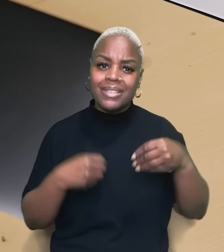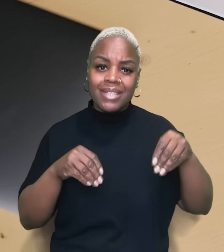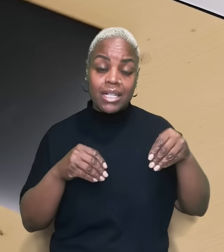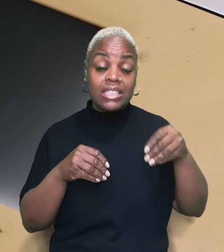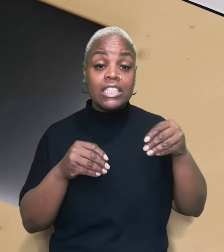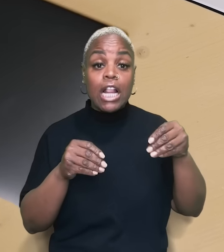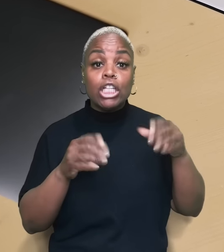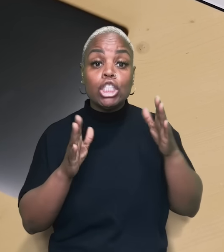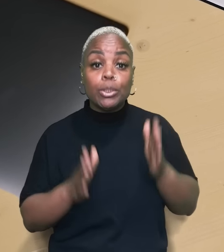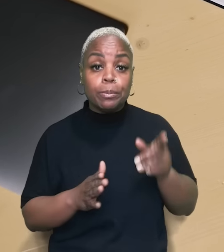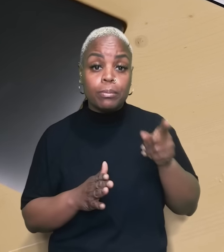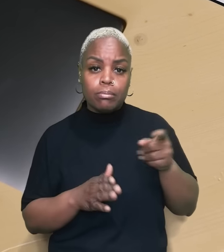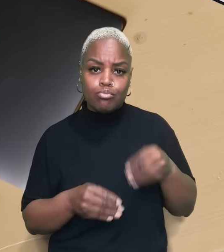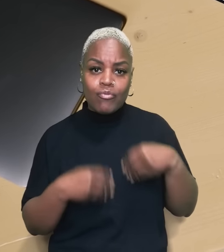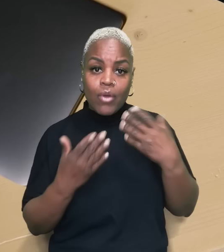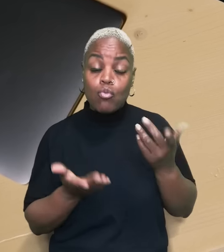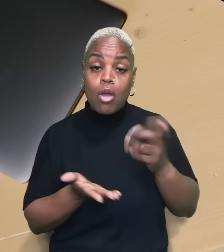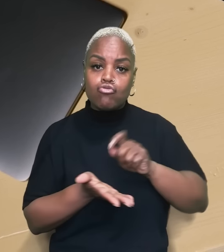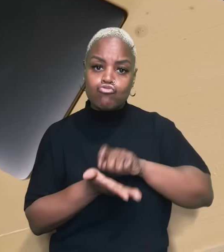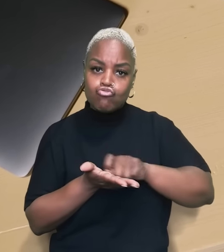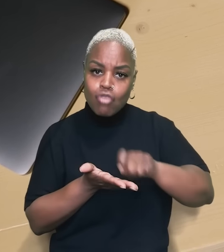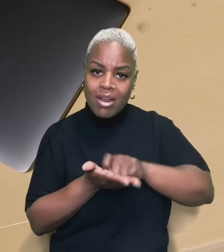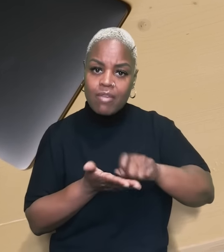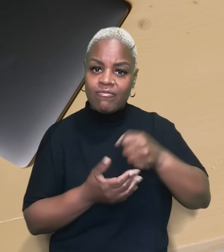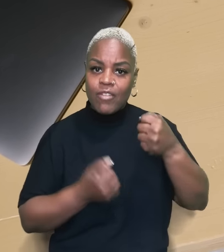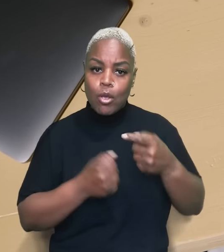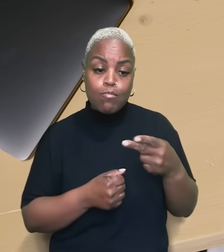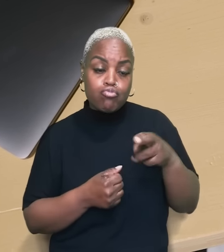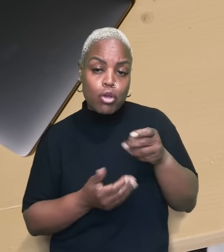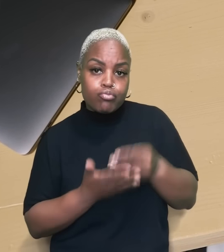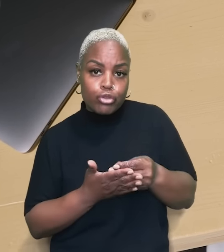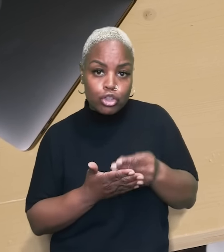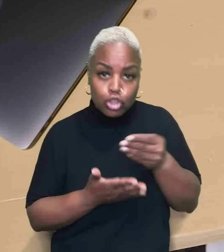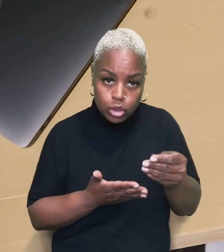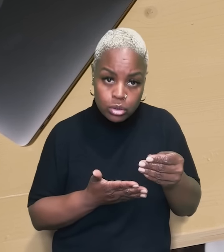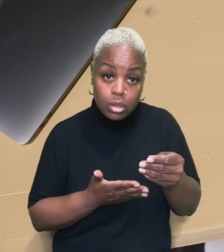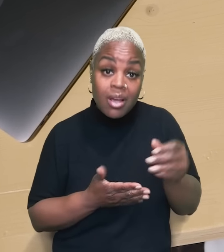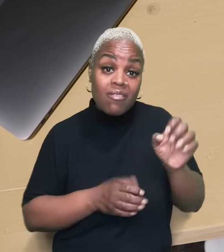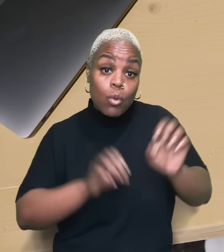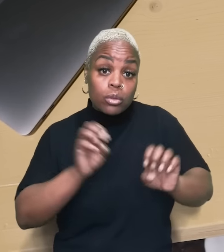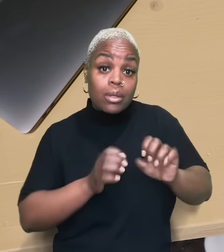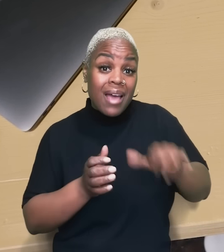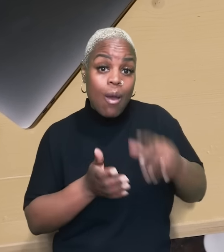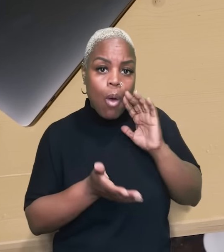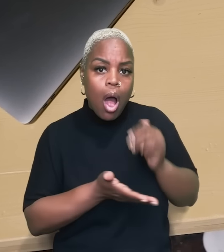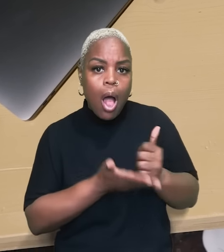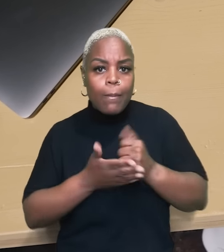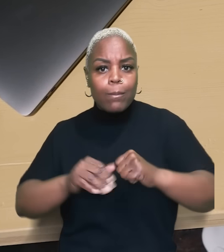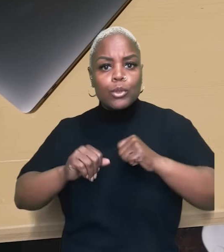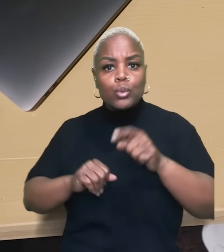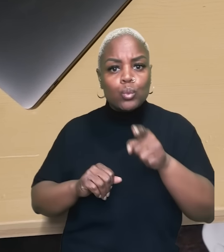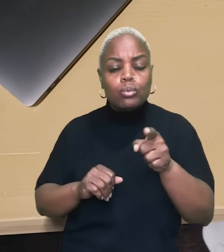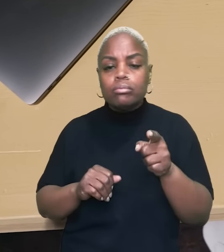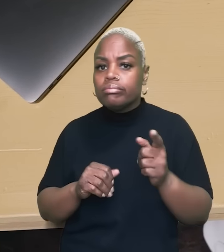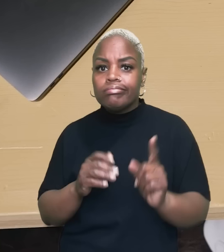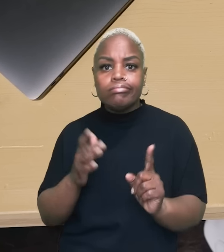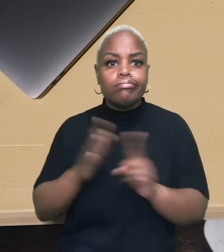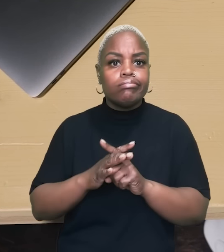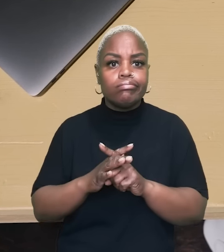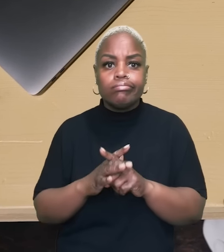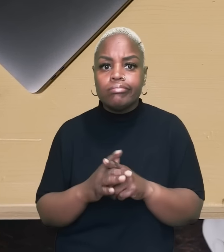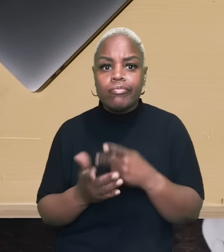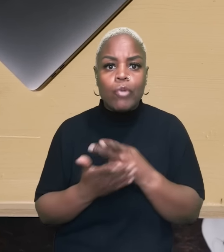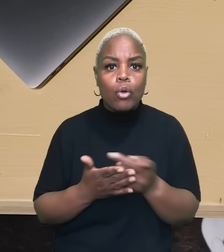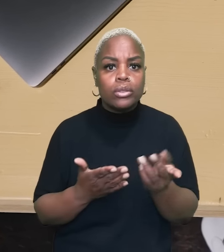selling dealership provides a written vehicle pre-purchase evaluation. This can help to protect you should something